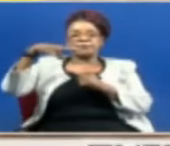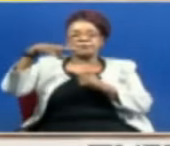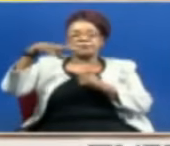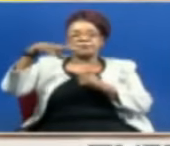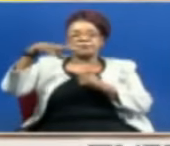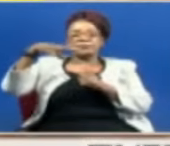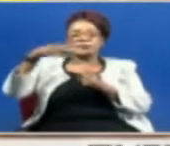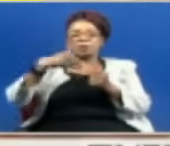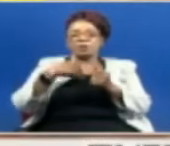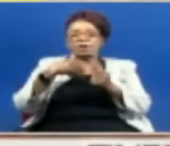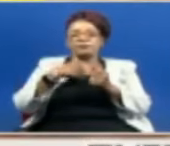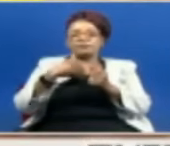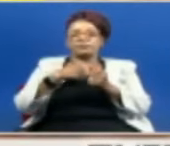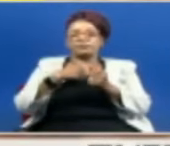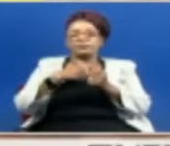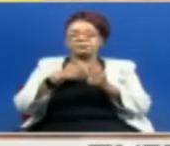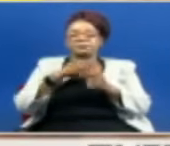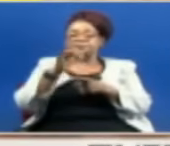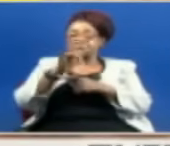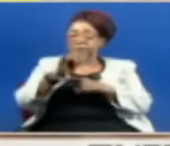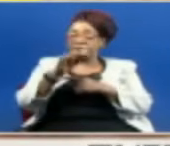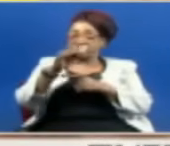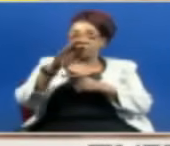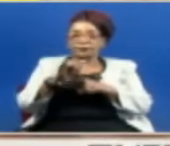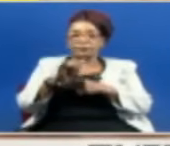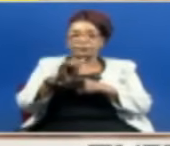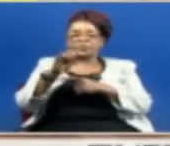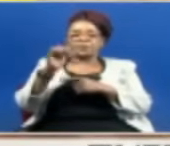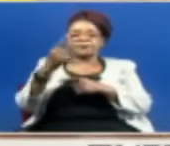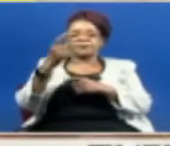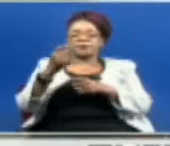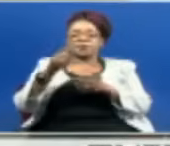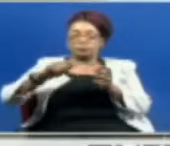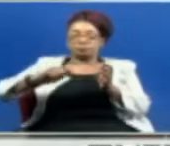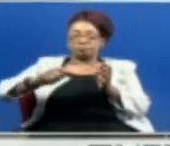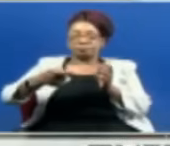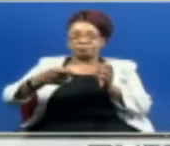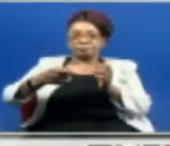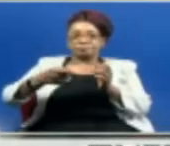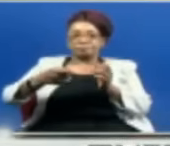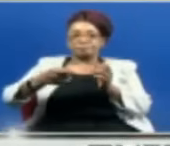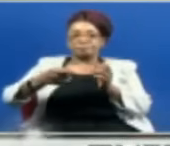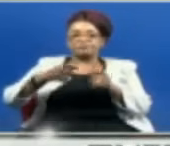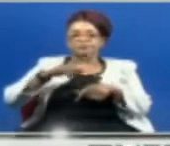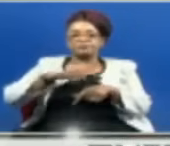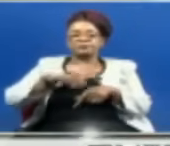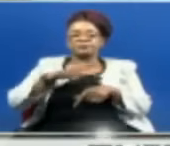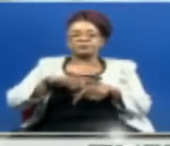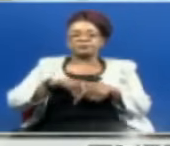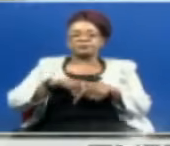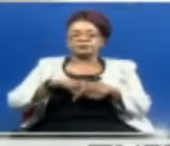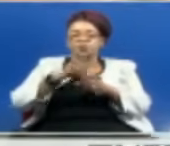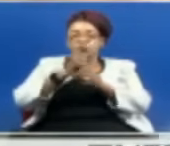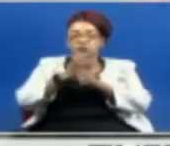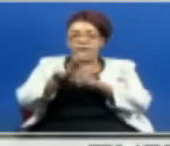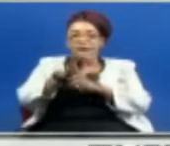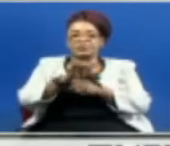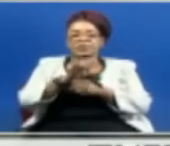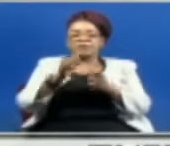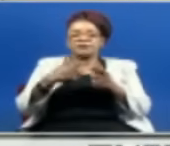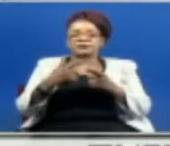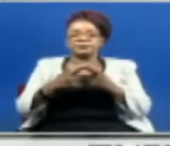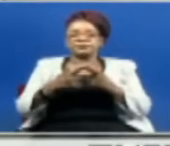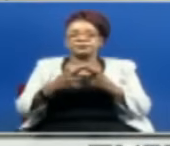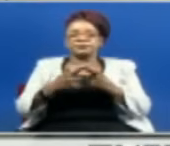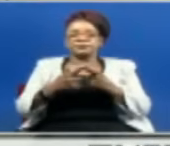We have the tool switch where we first do the ignition key at on mode. When we do the ignition key at on mode, we